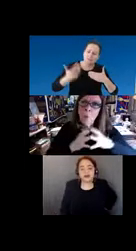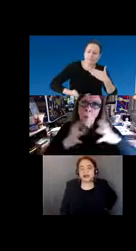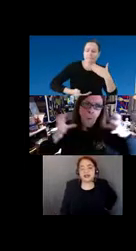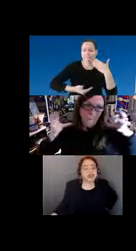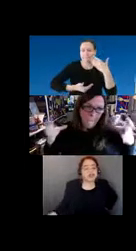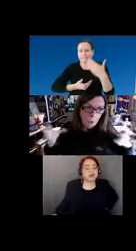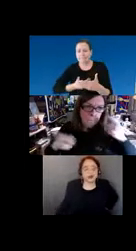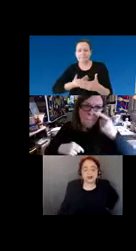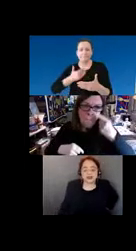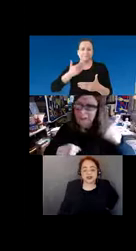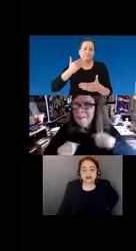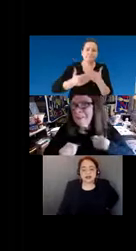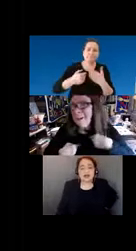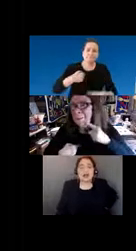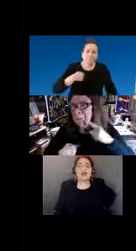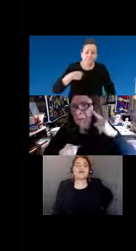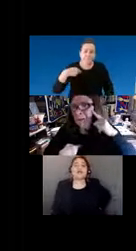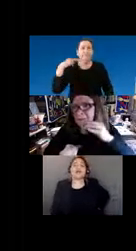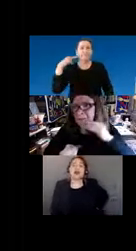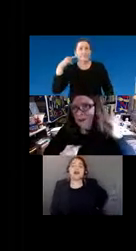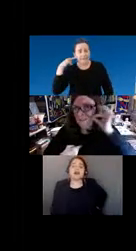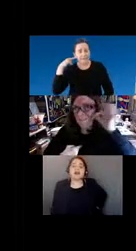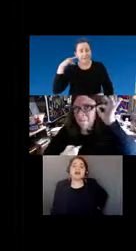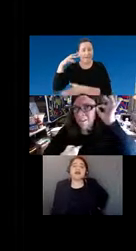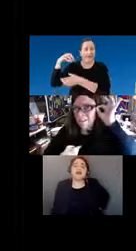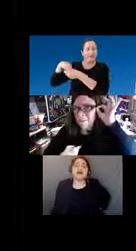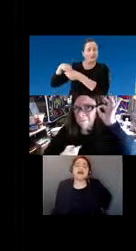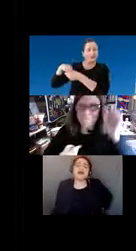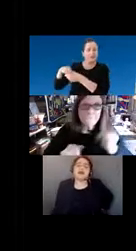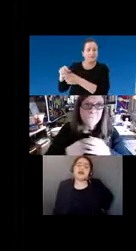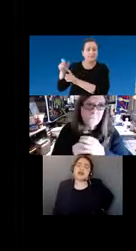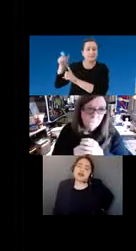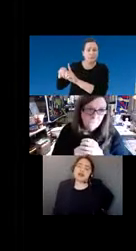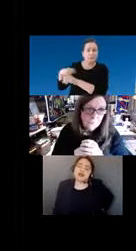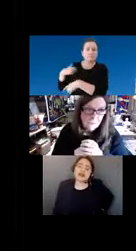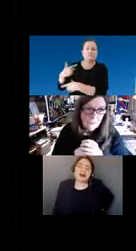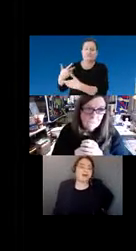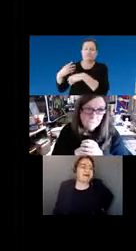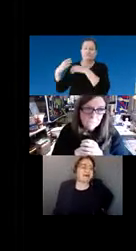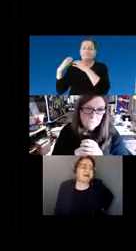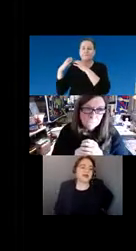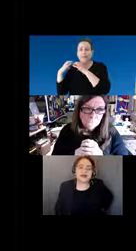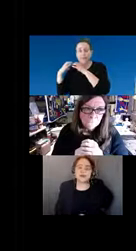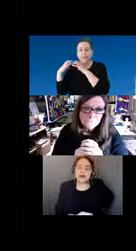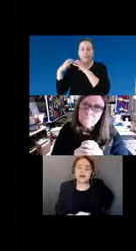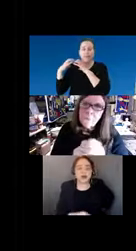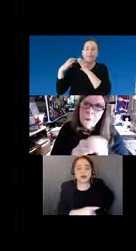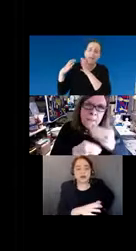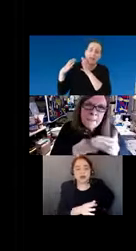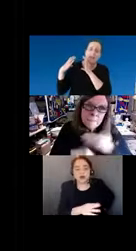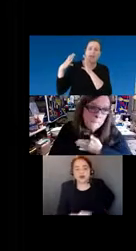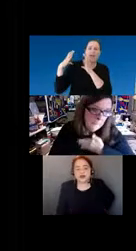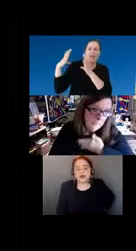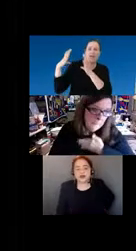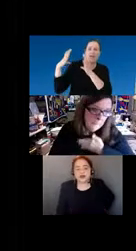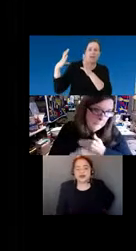deaf Indigenous person. There's a lot oppression that manifested in many ways, and